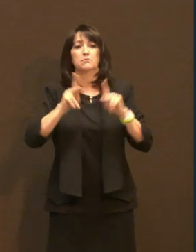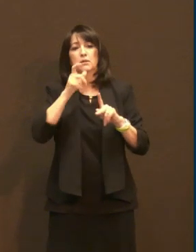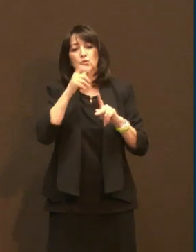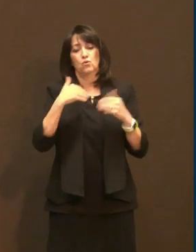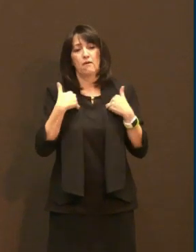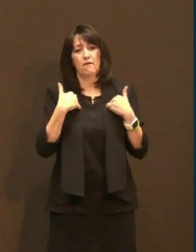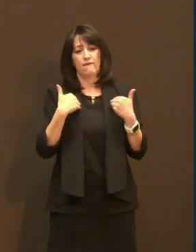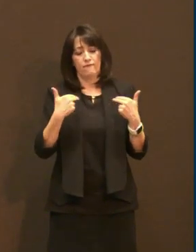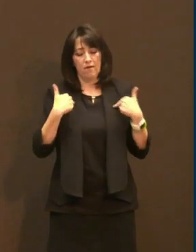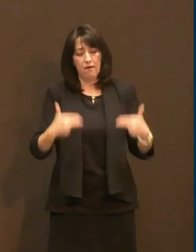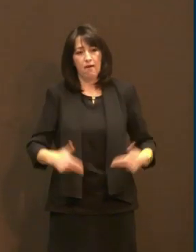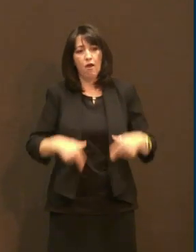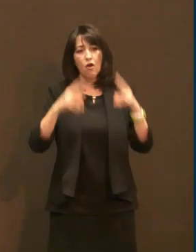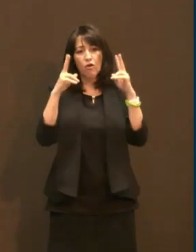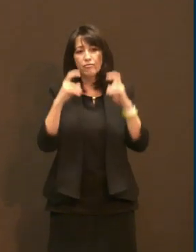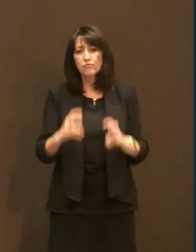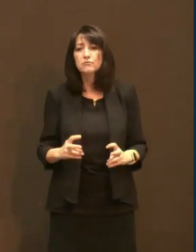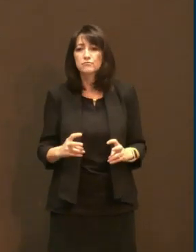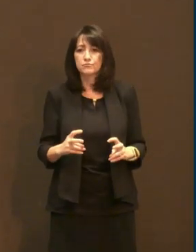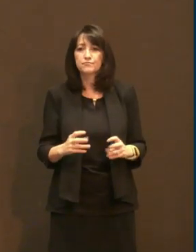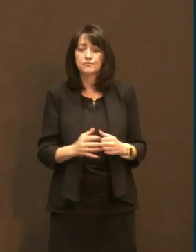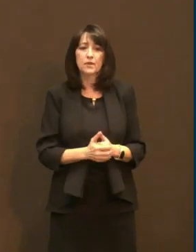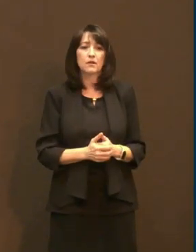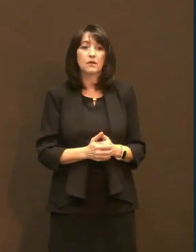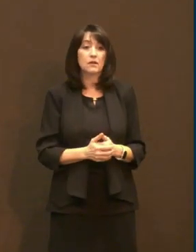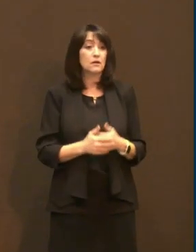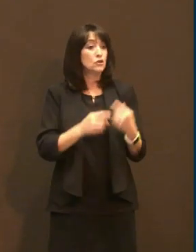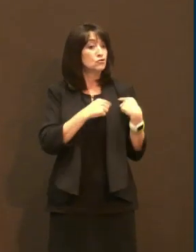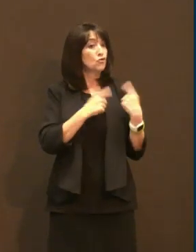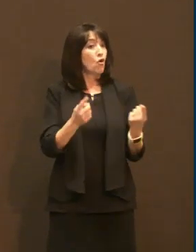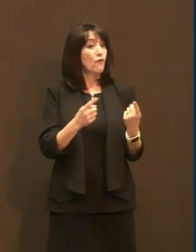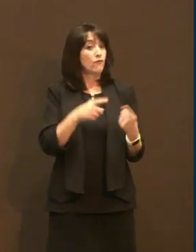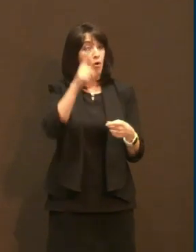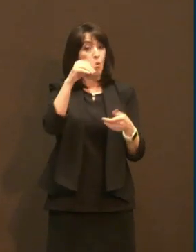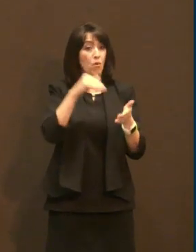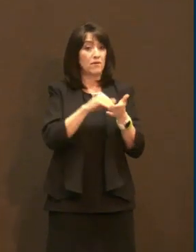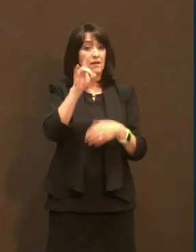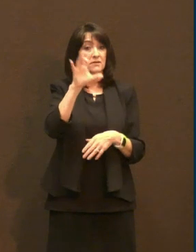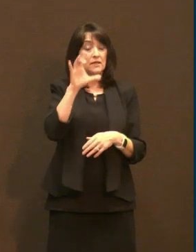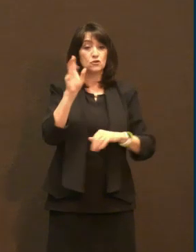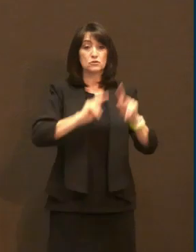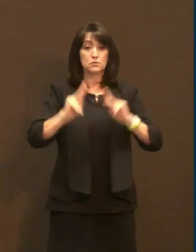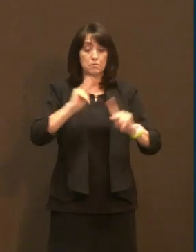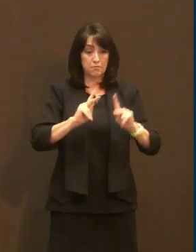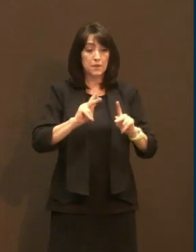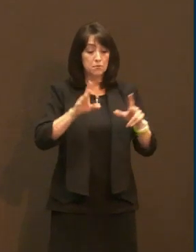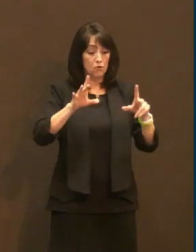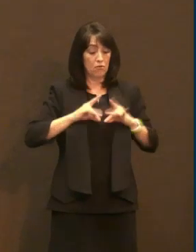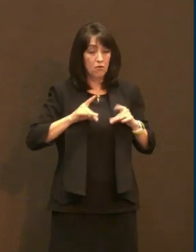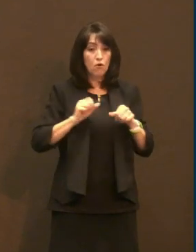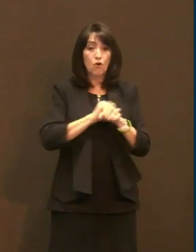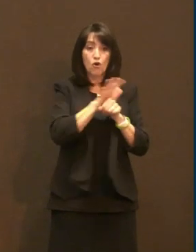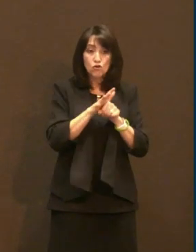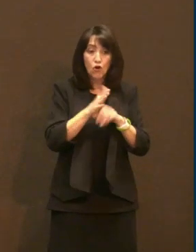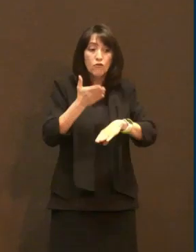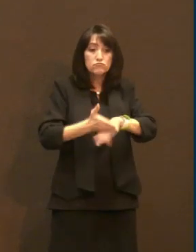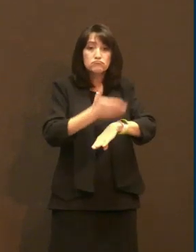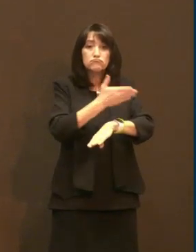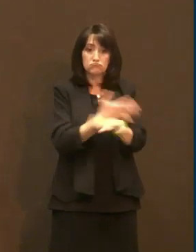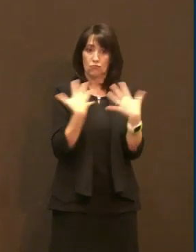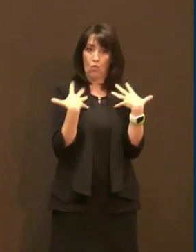course, 1,800 recoveries, and now here's an important measure I mentioned before: the